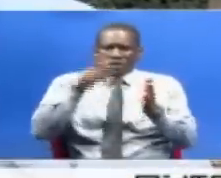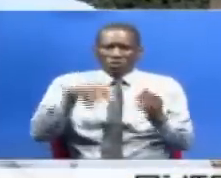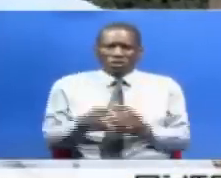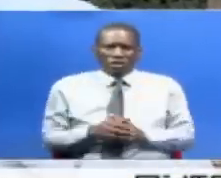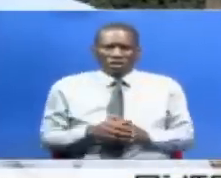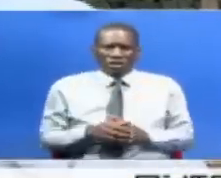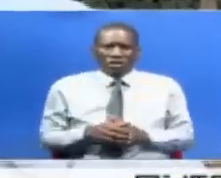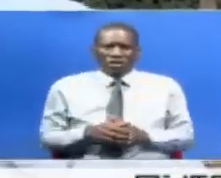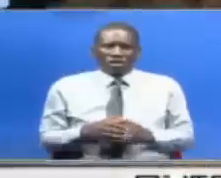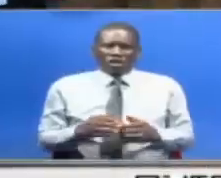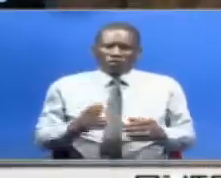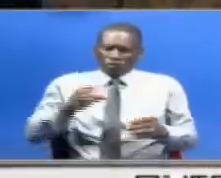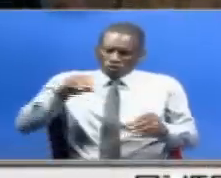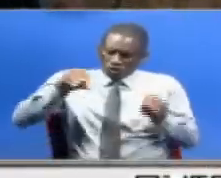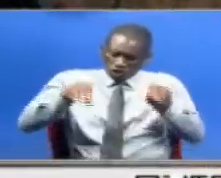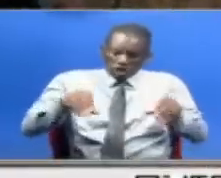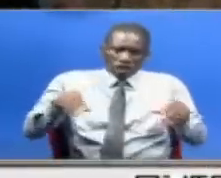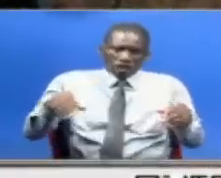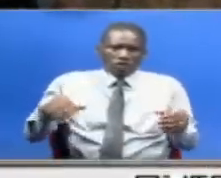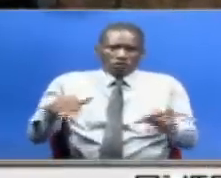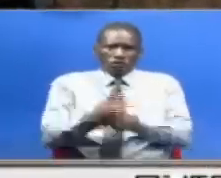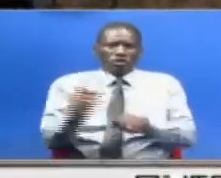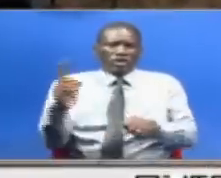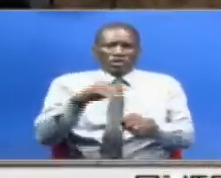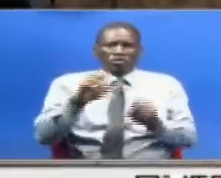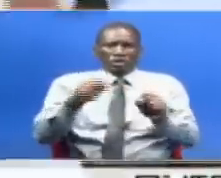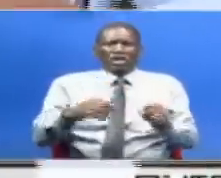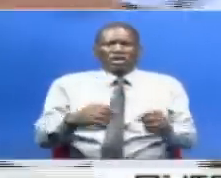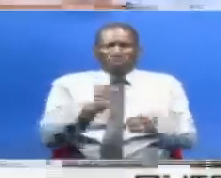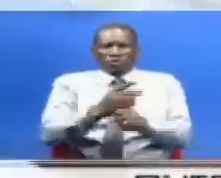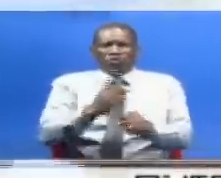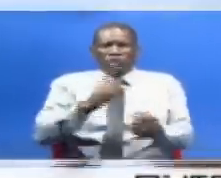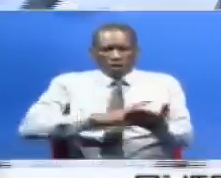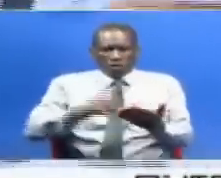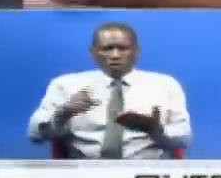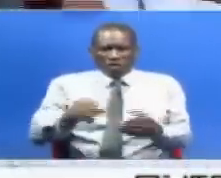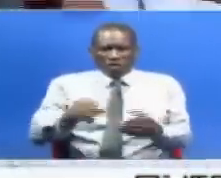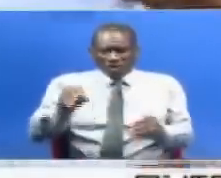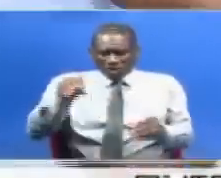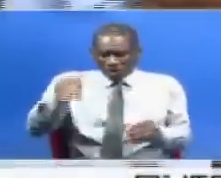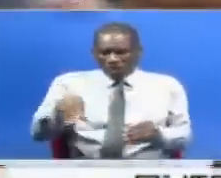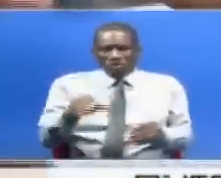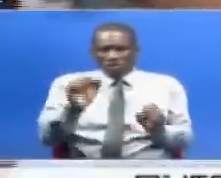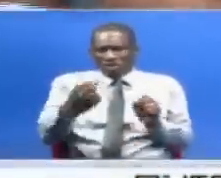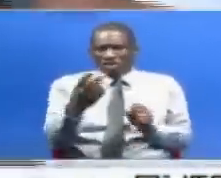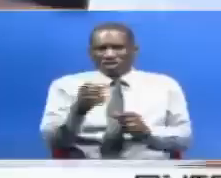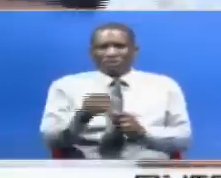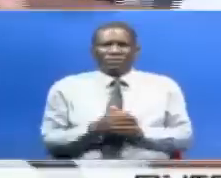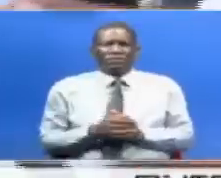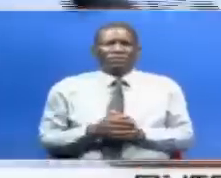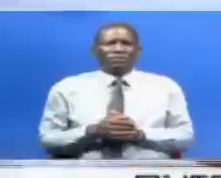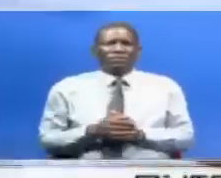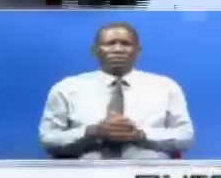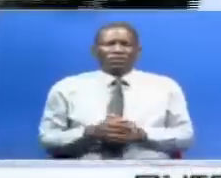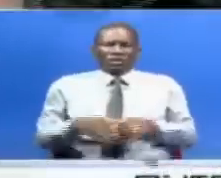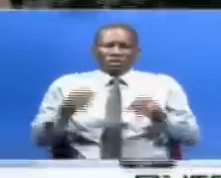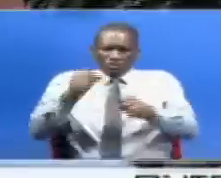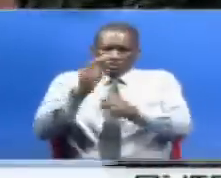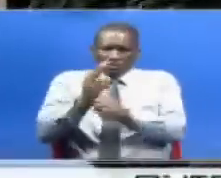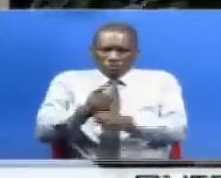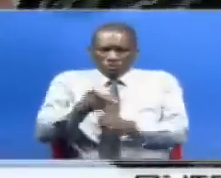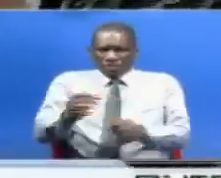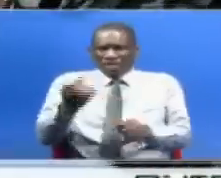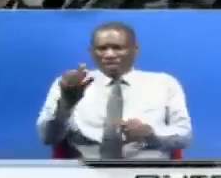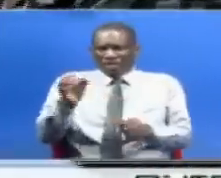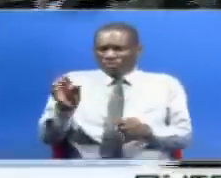full charge can take you about a week. This is the charger, and as you can see, you can use this